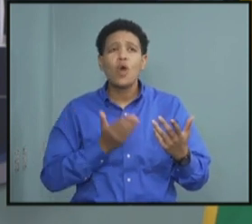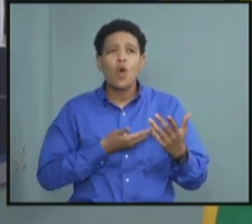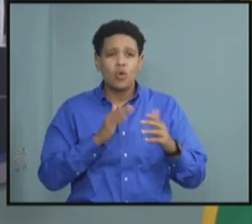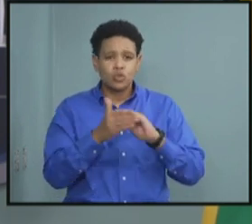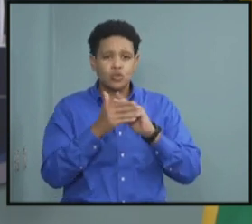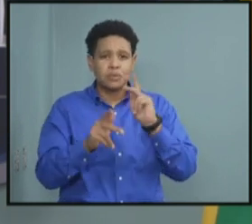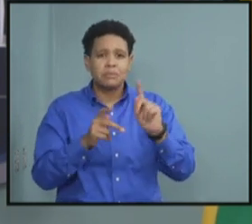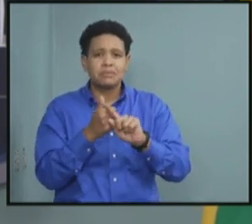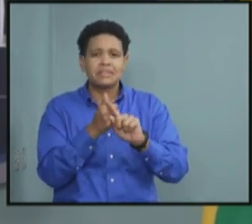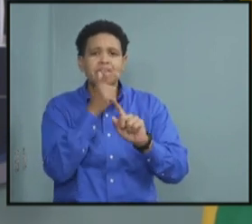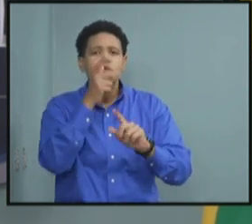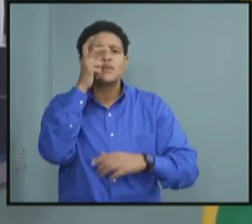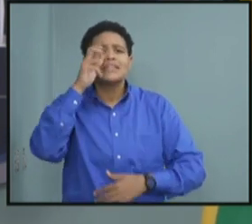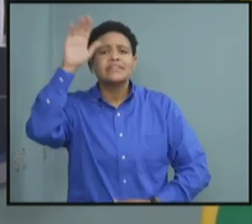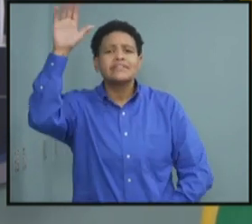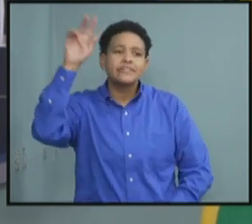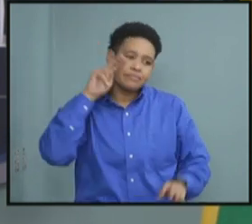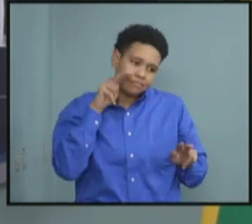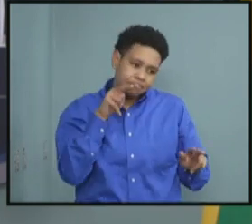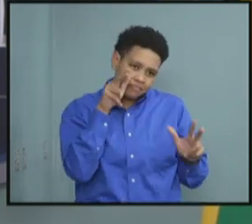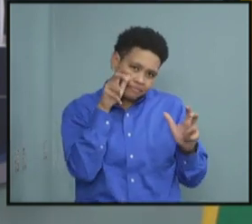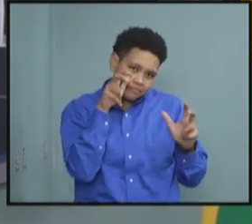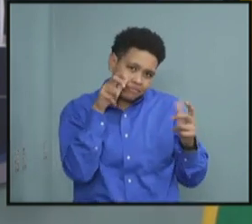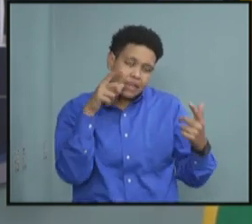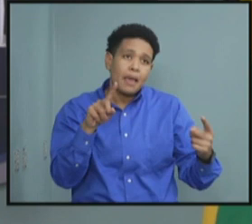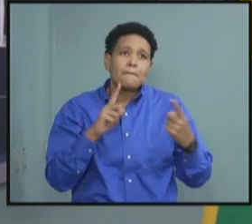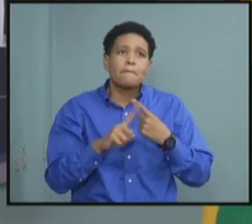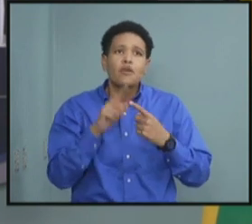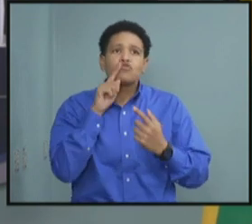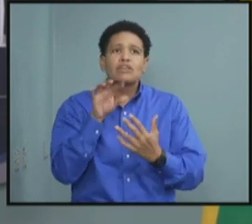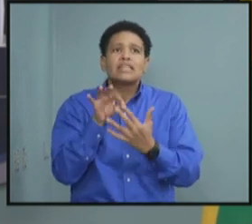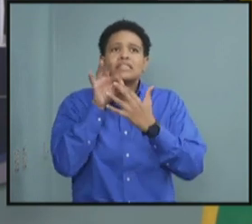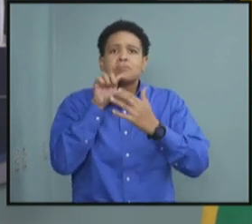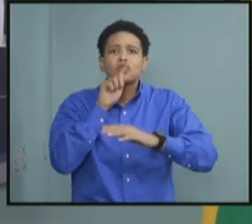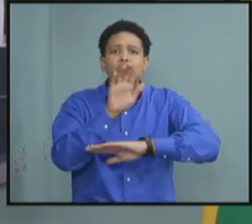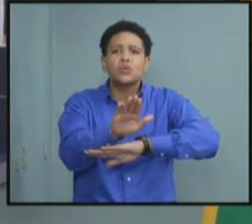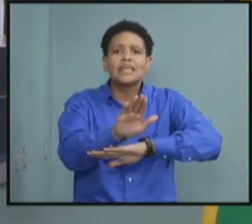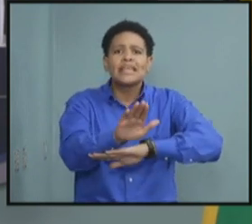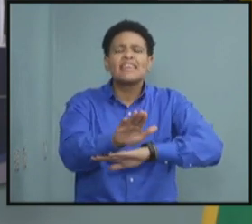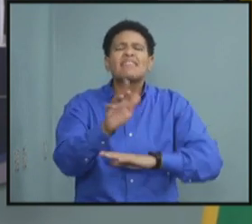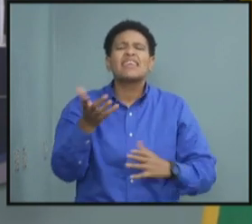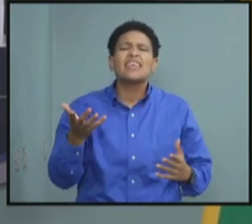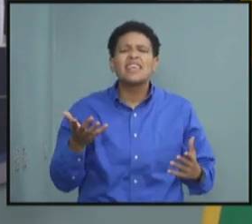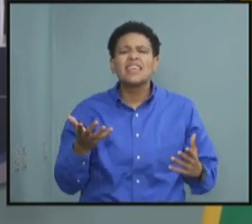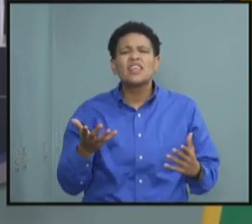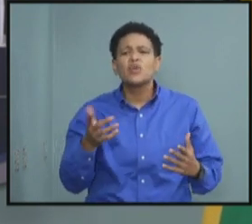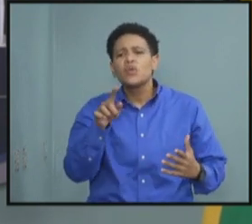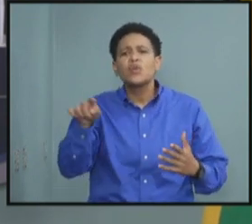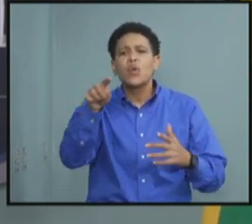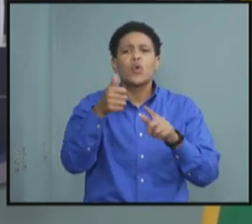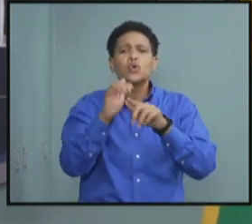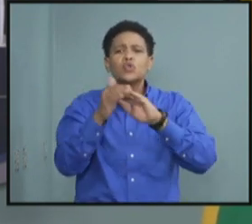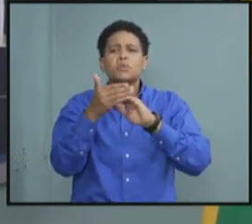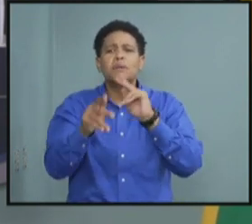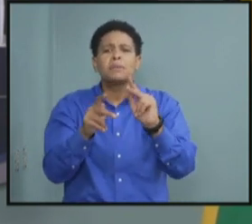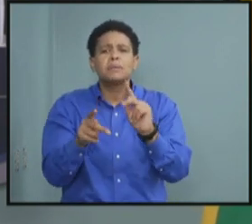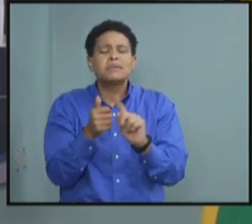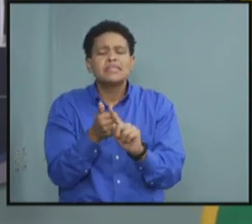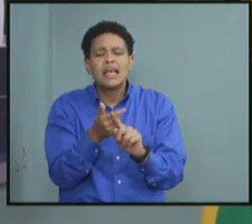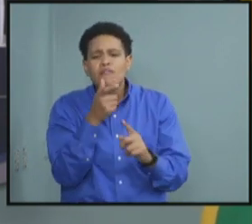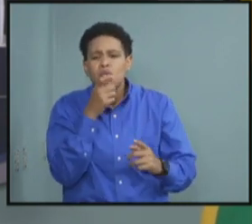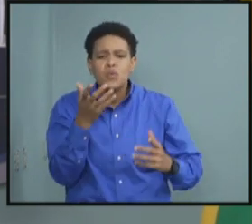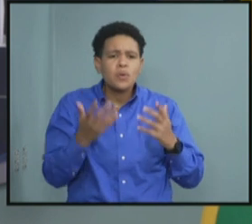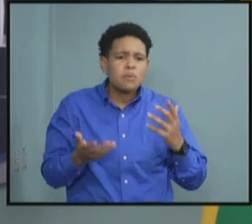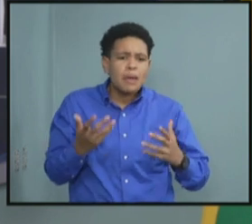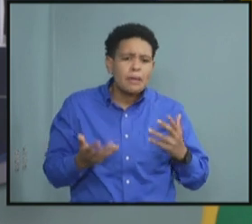Jamaicans listening in the diaspora, and a special good evening to those Jamaicans who